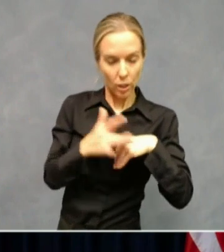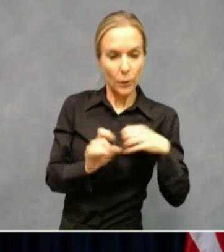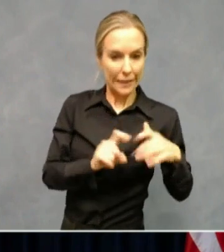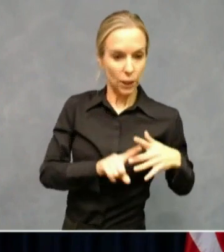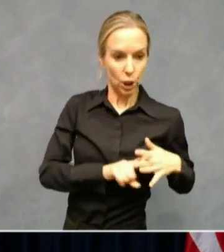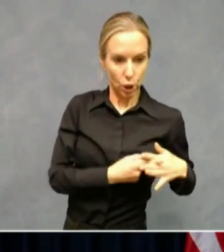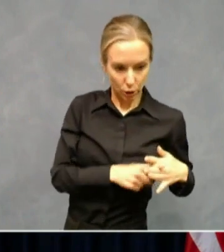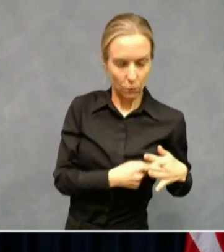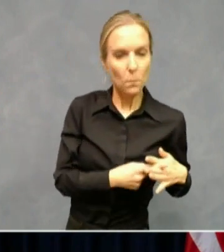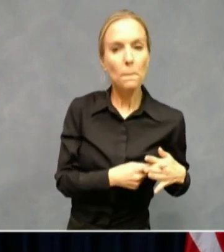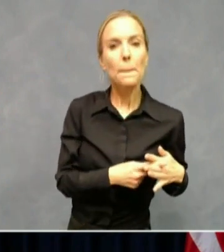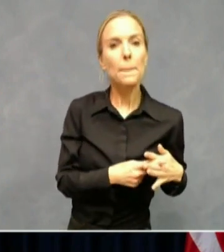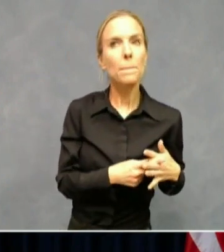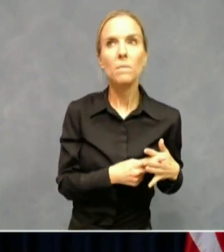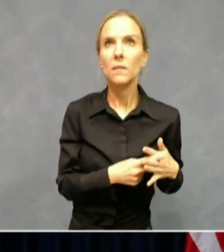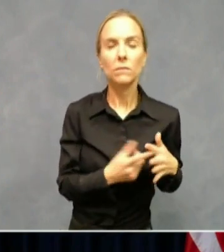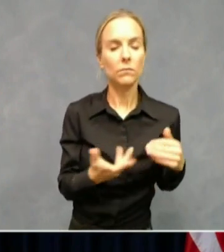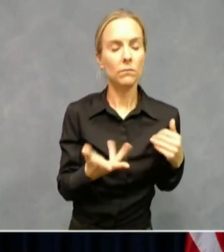estimates were